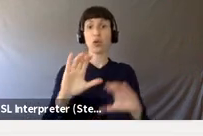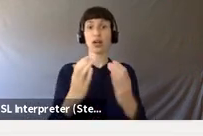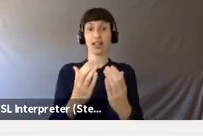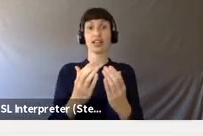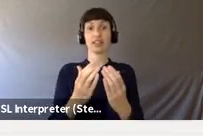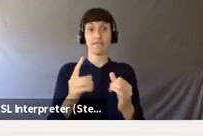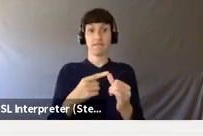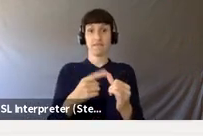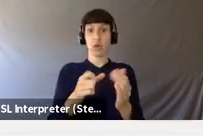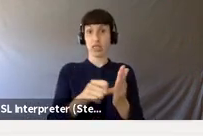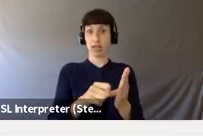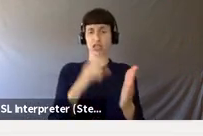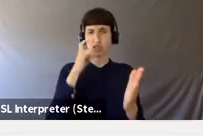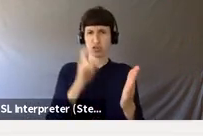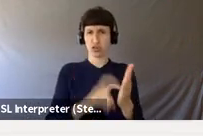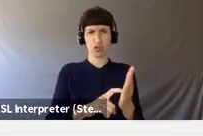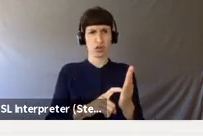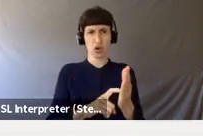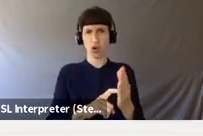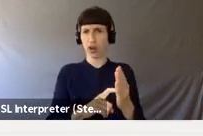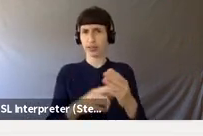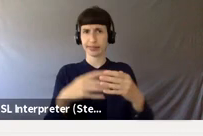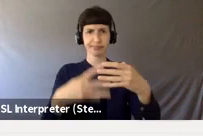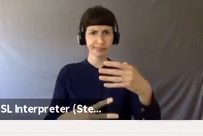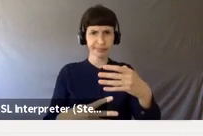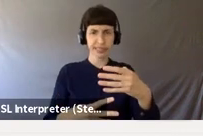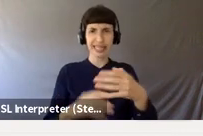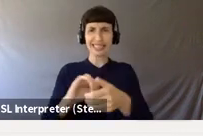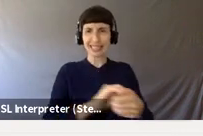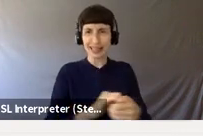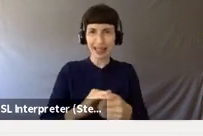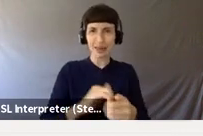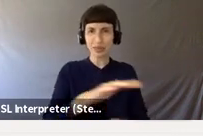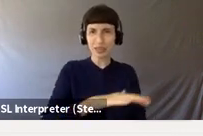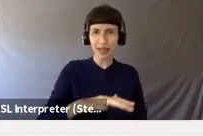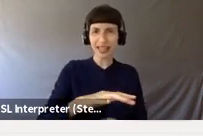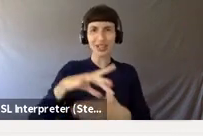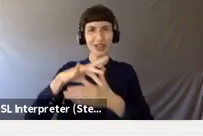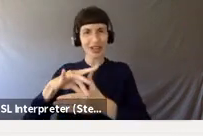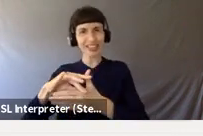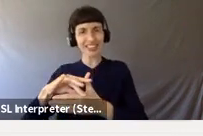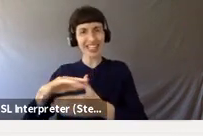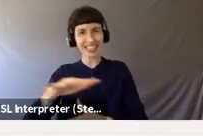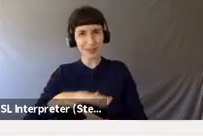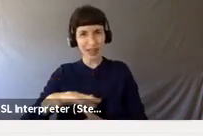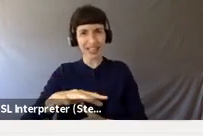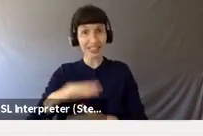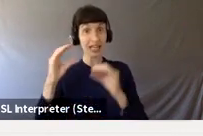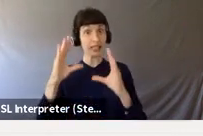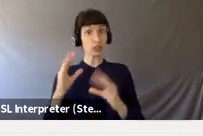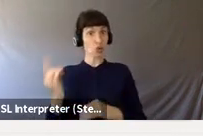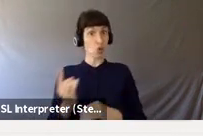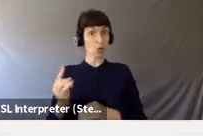page, I notice there's a lot of things. It says there's a collaboration space, a content space, a teacher-only space, and a student space.